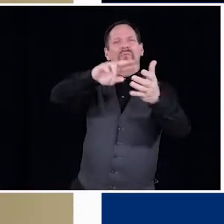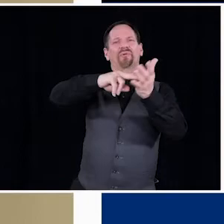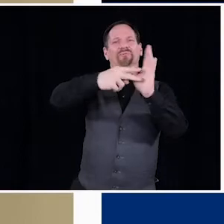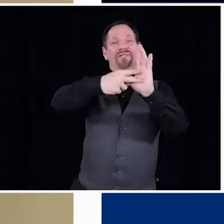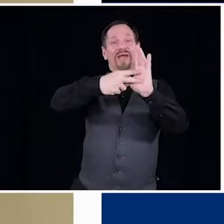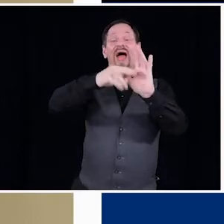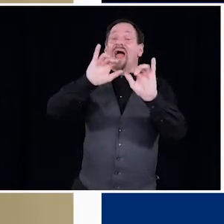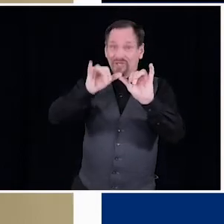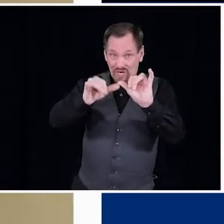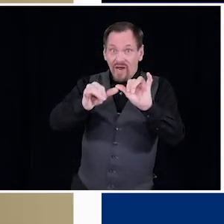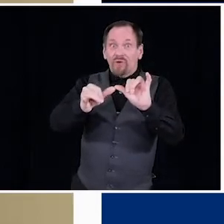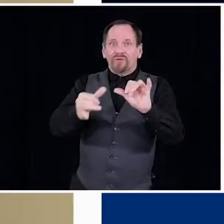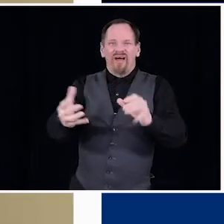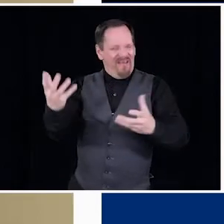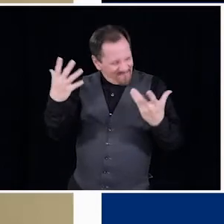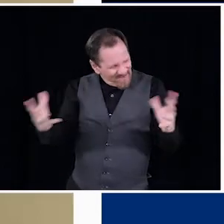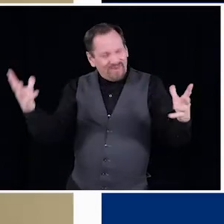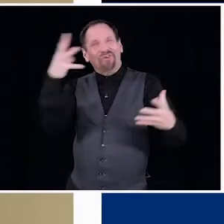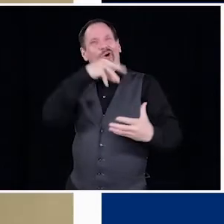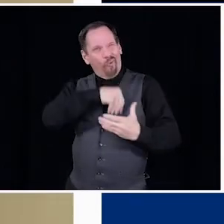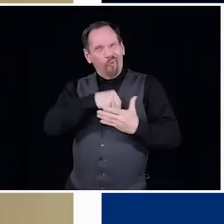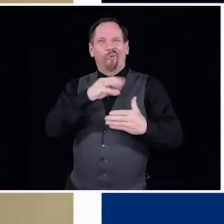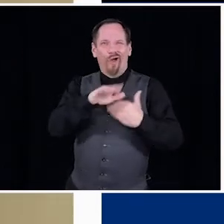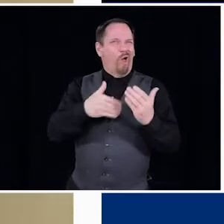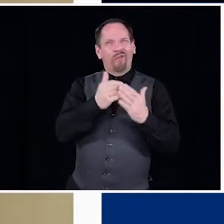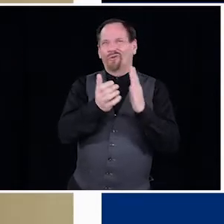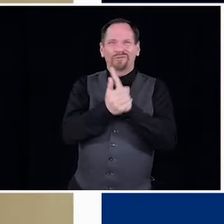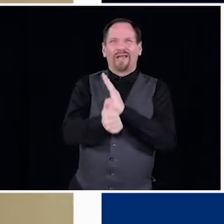Engineers, you were made for these times. We need you.